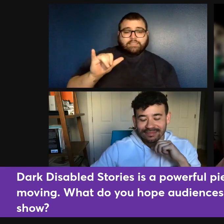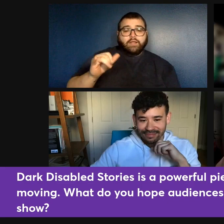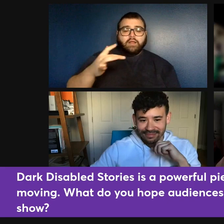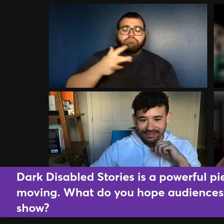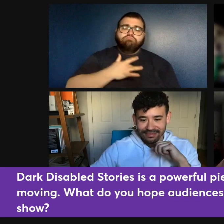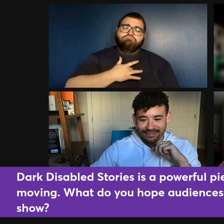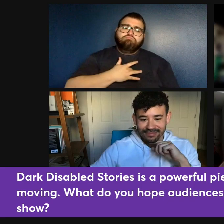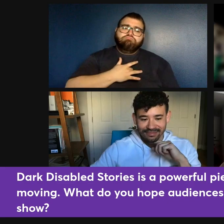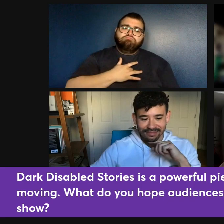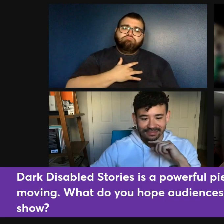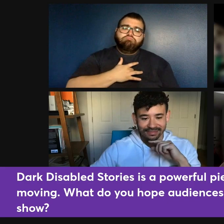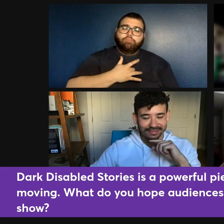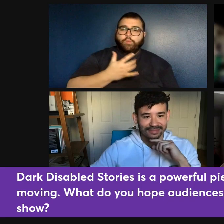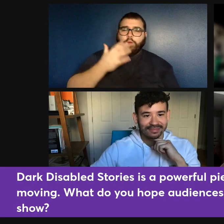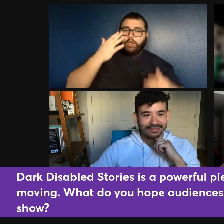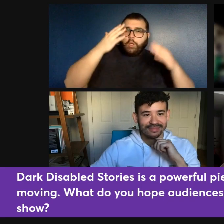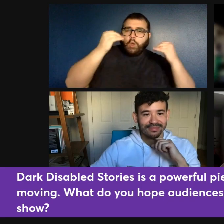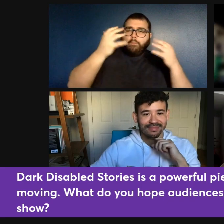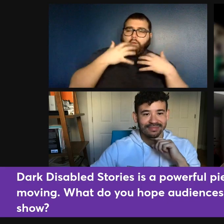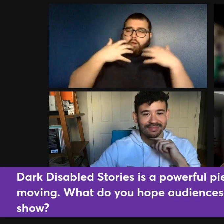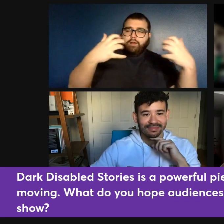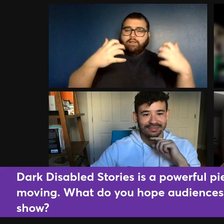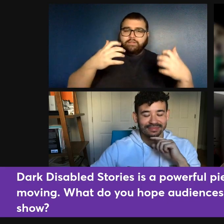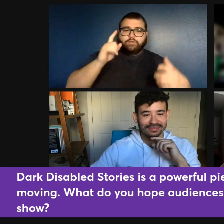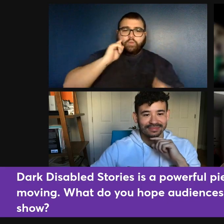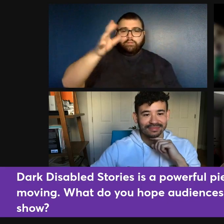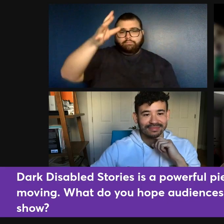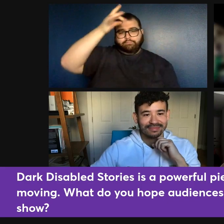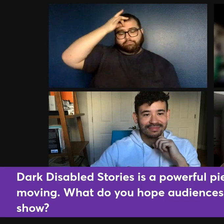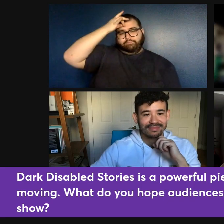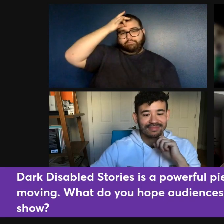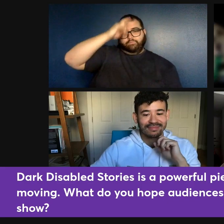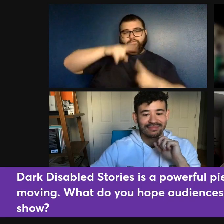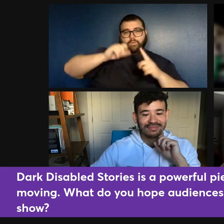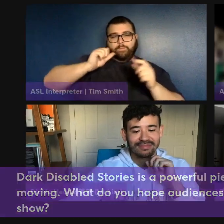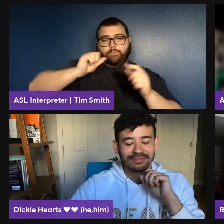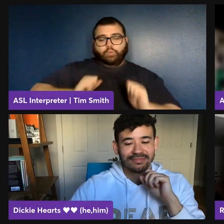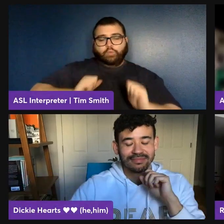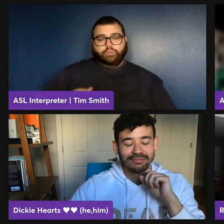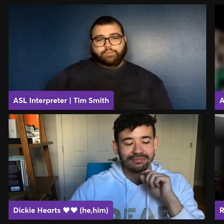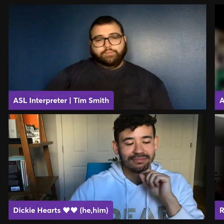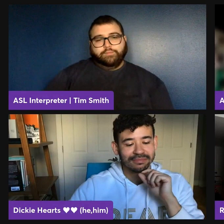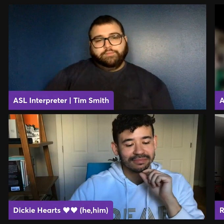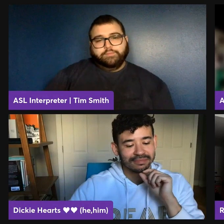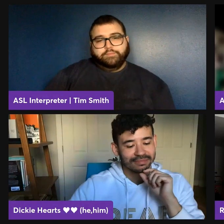moving. What do you hope audiences take away from the show?